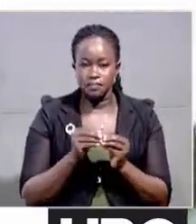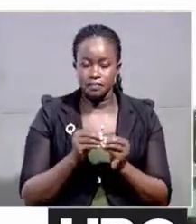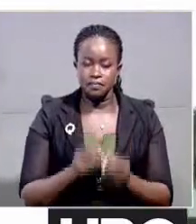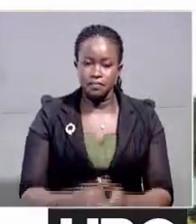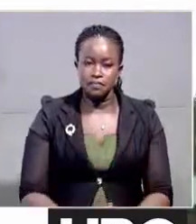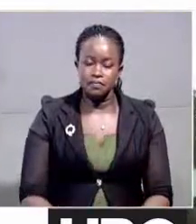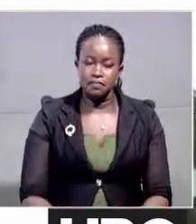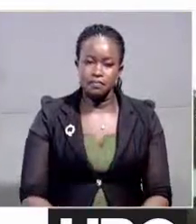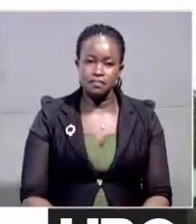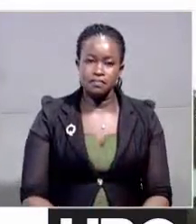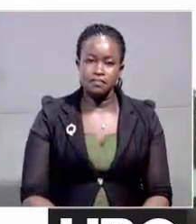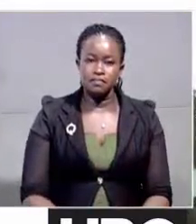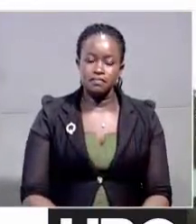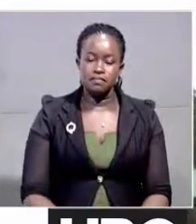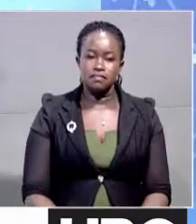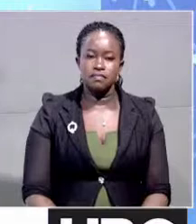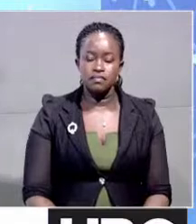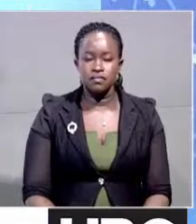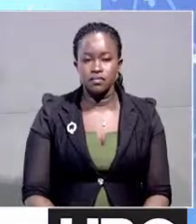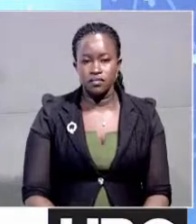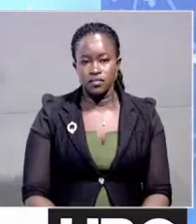News.